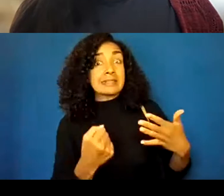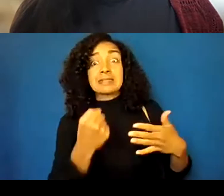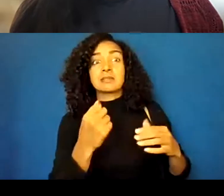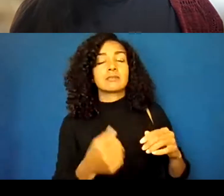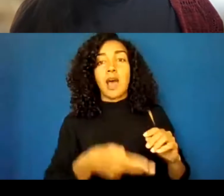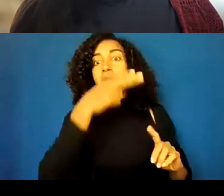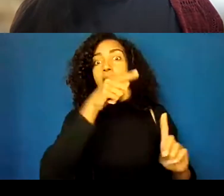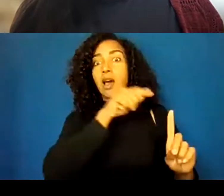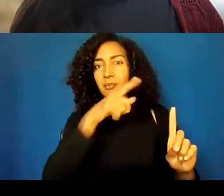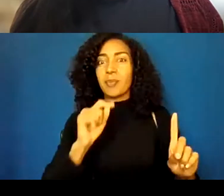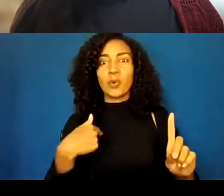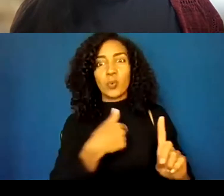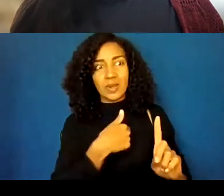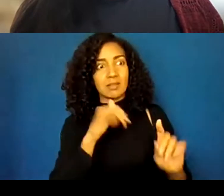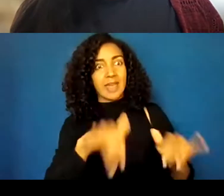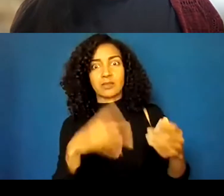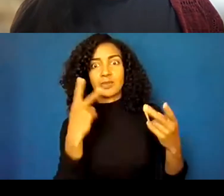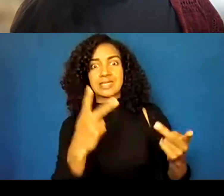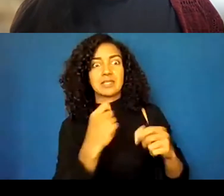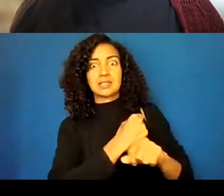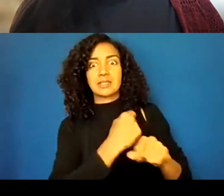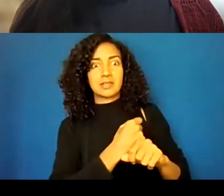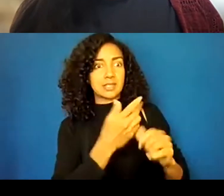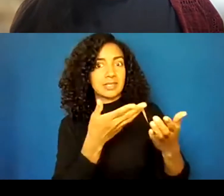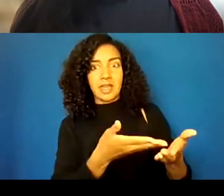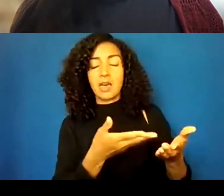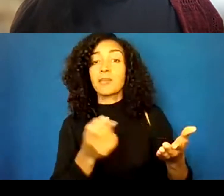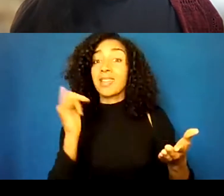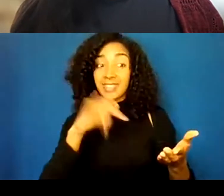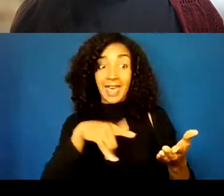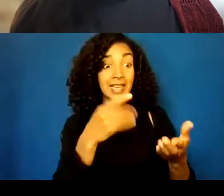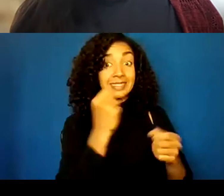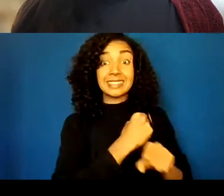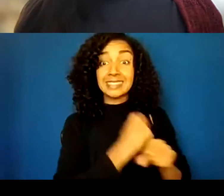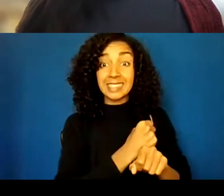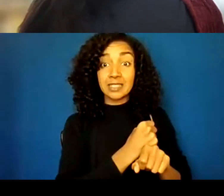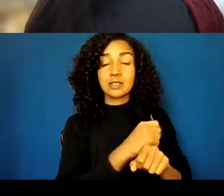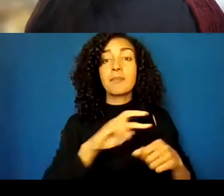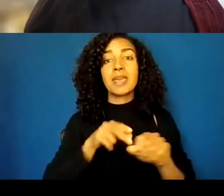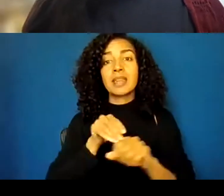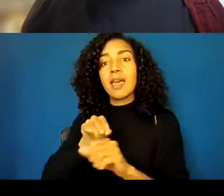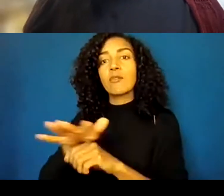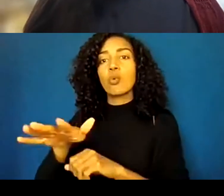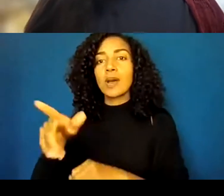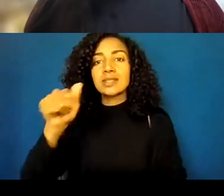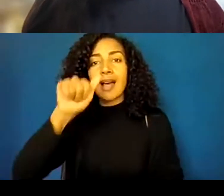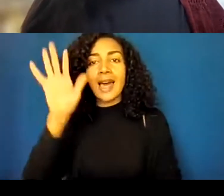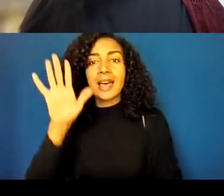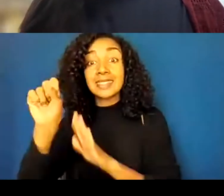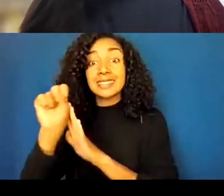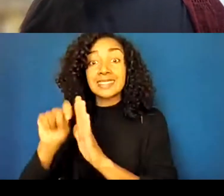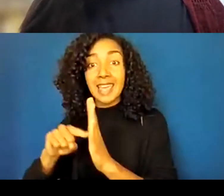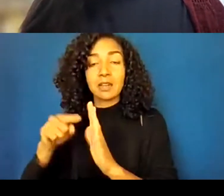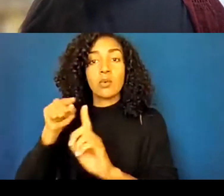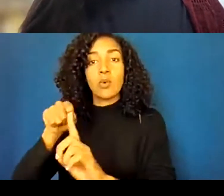something that has helped motivate the state of Alaska and some of the resources of